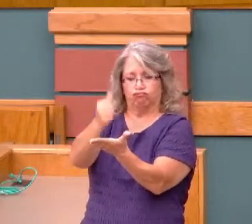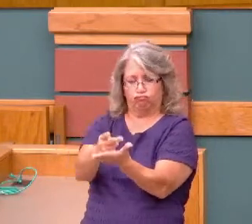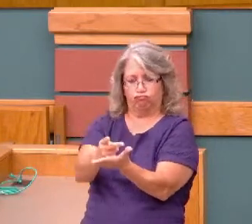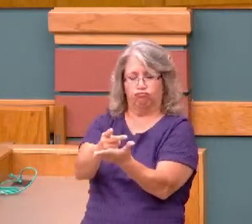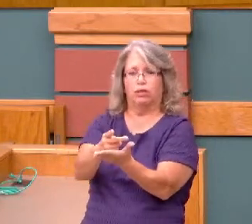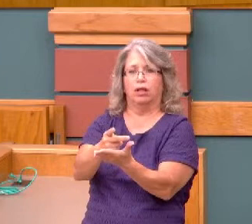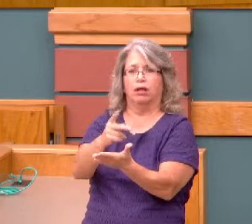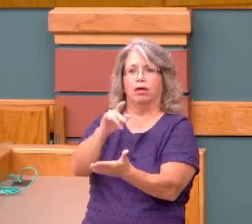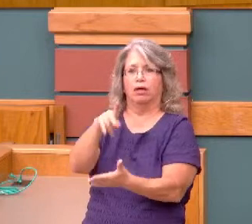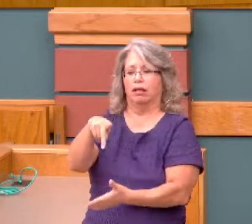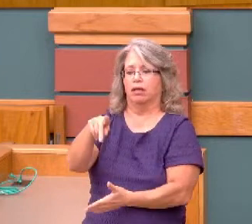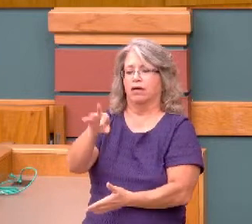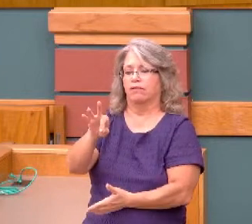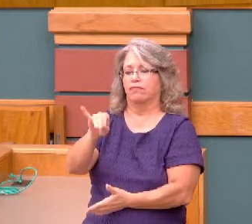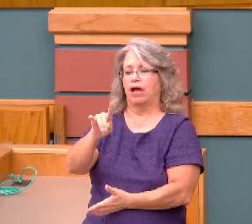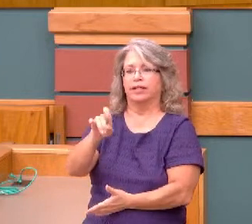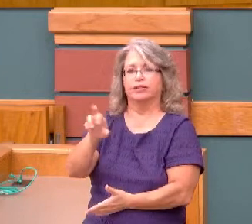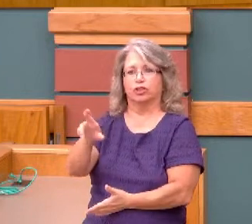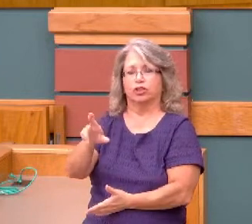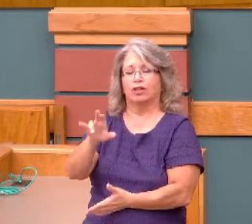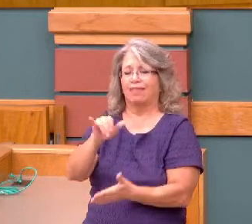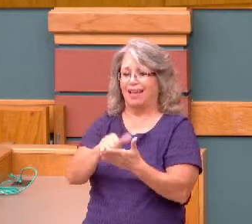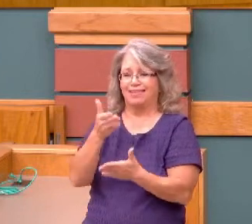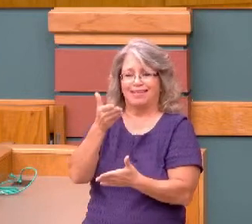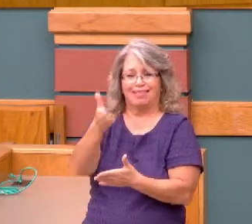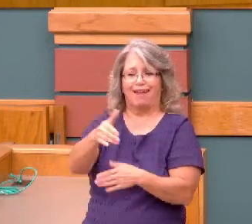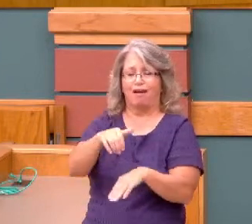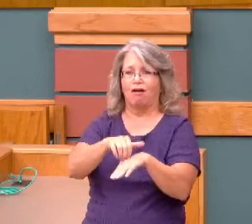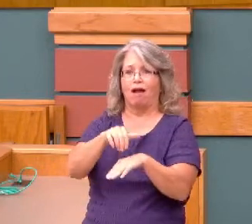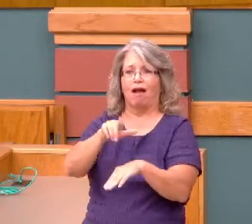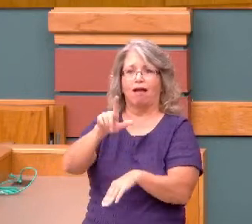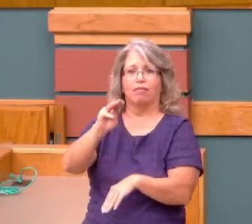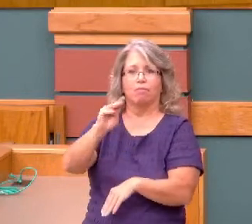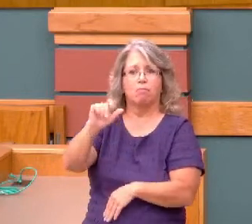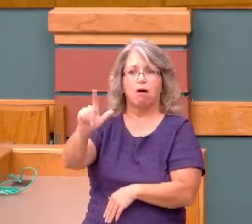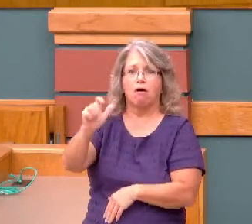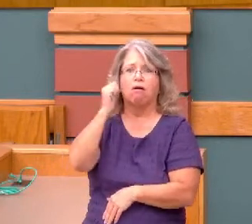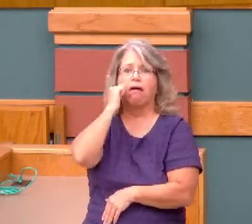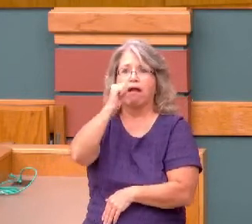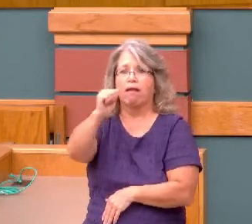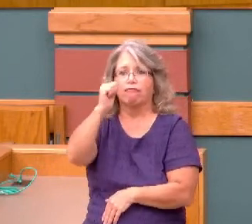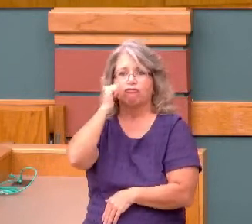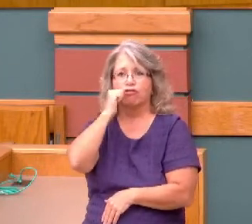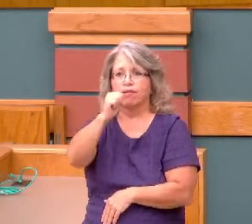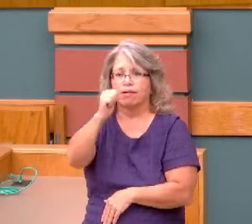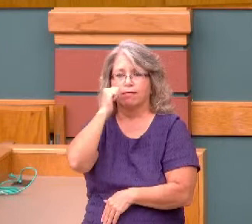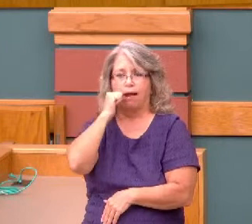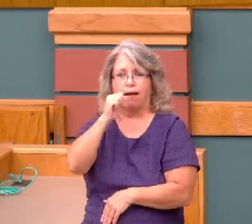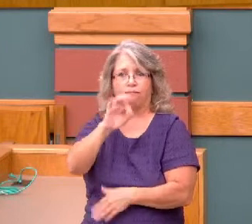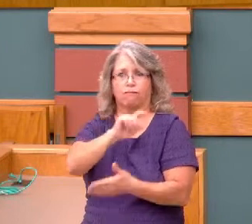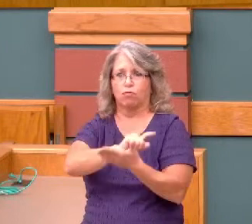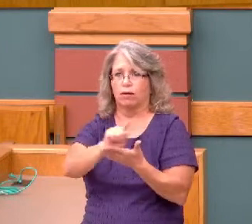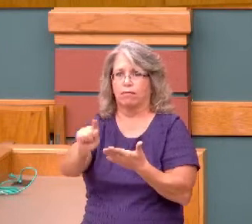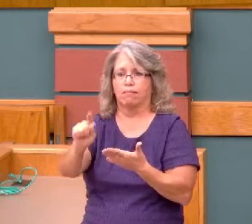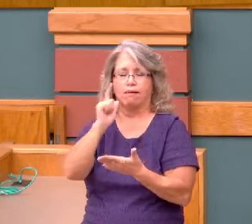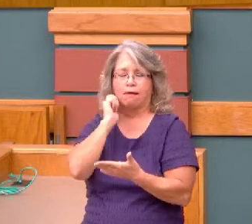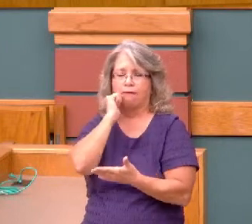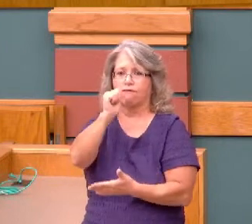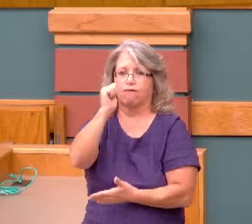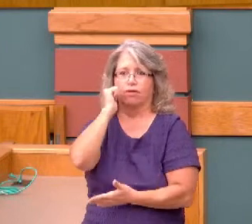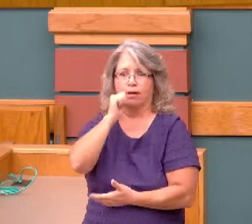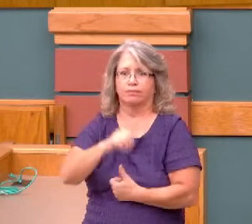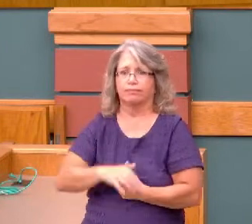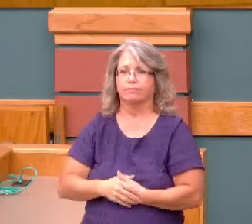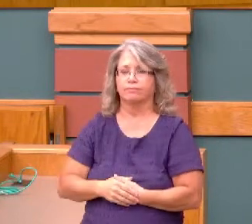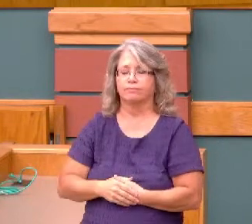to you at La Palmera Mall every day of the week. This approval, by the way, does come